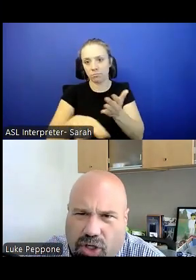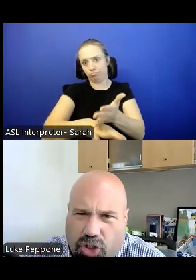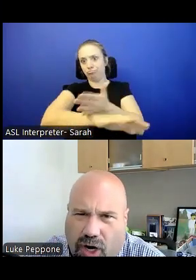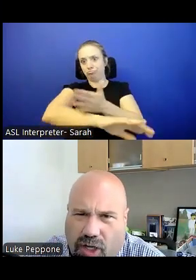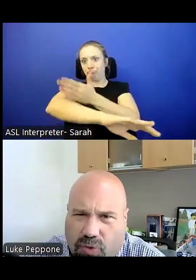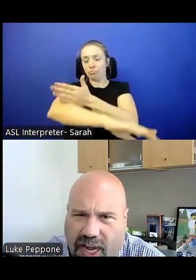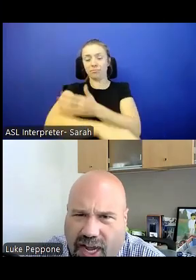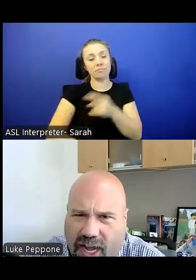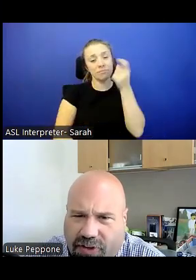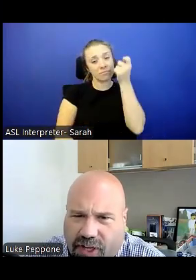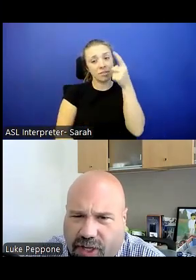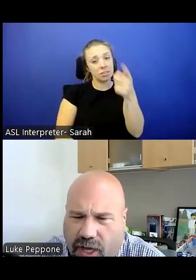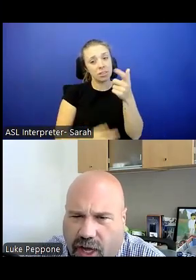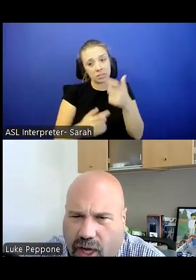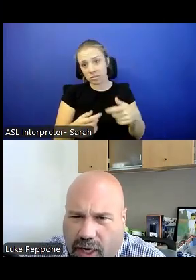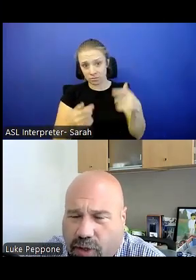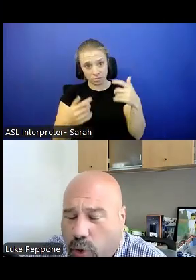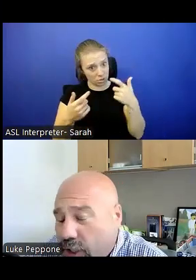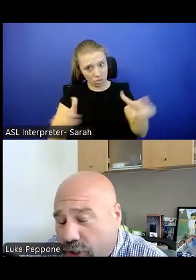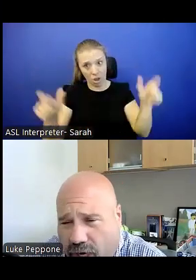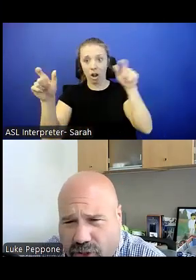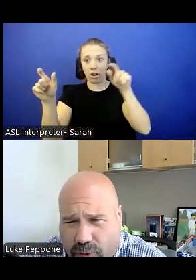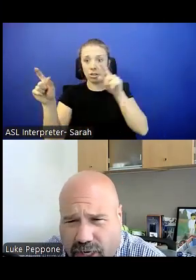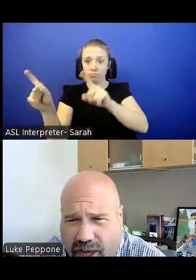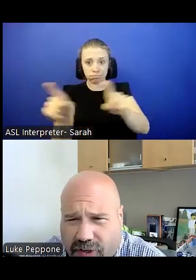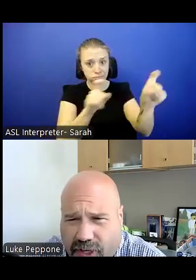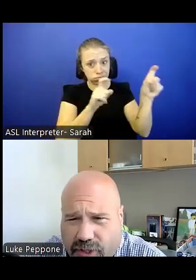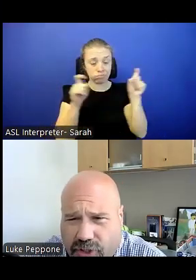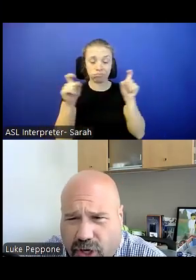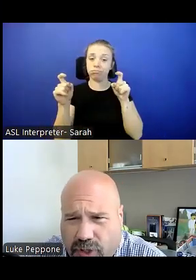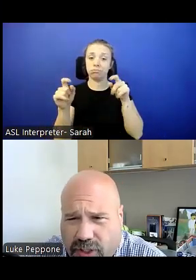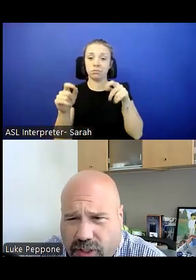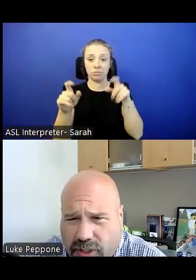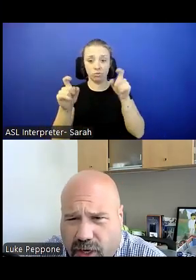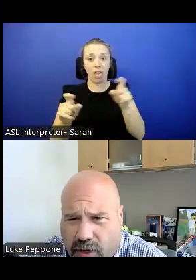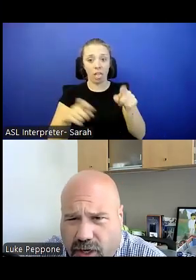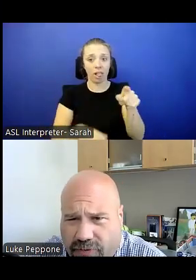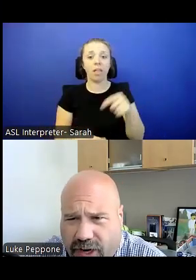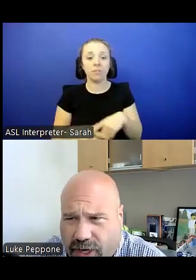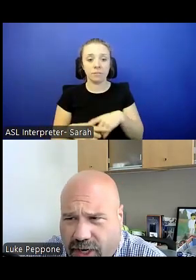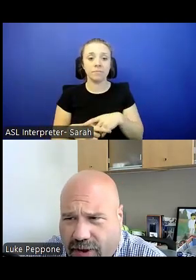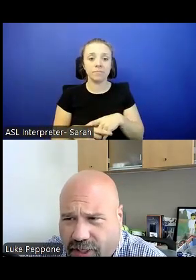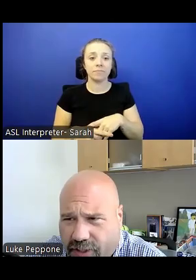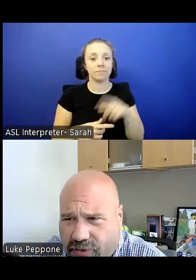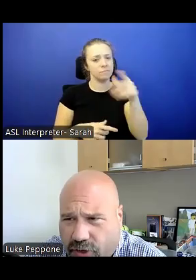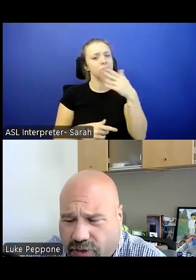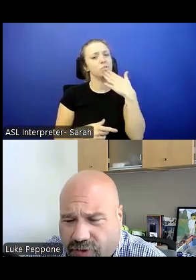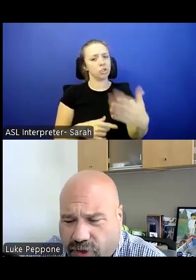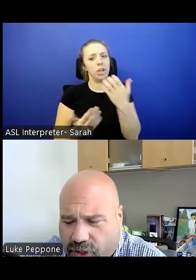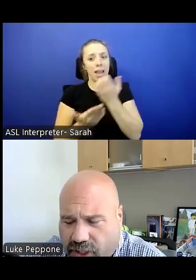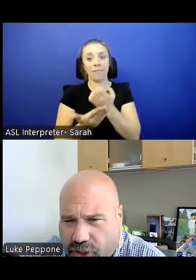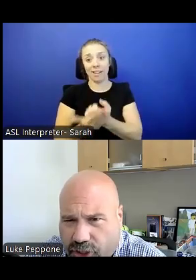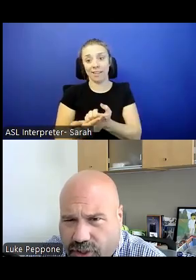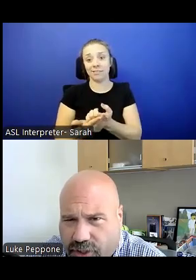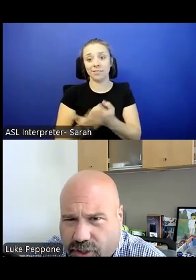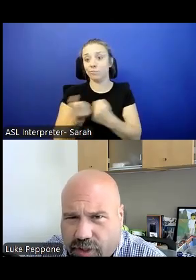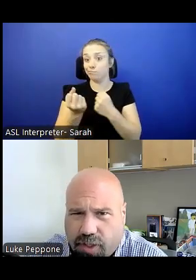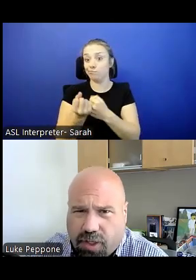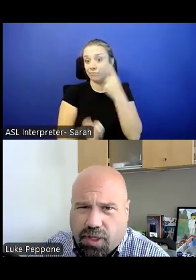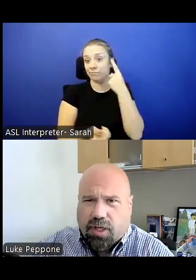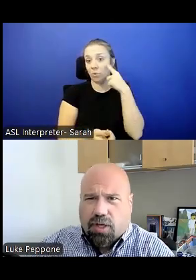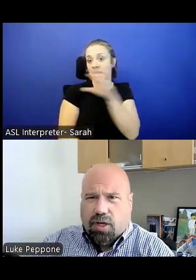the largest trials we have and only trials we have. So this is a very good evidence for